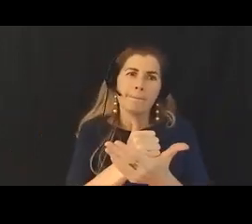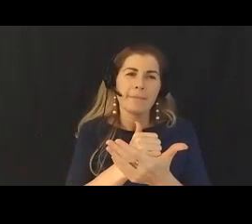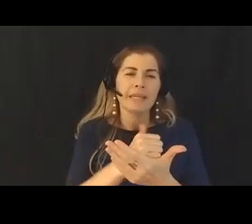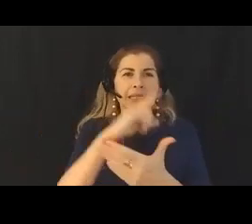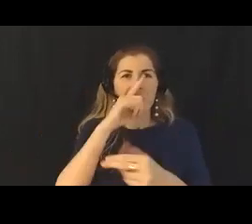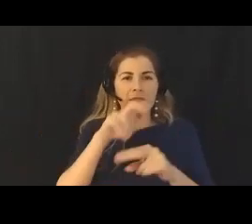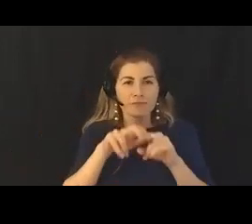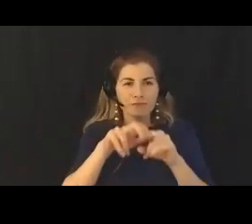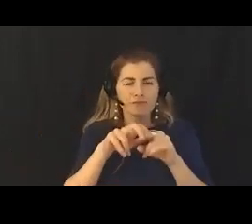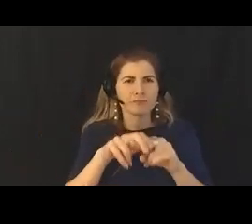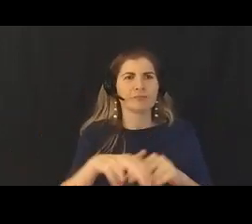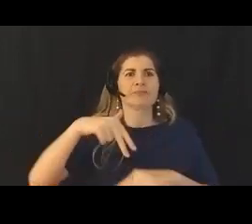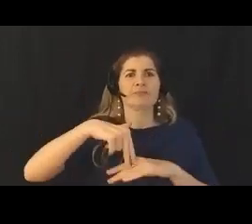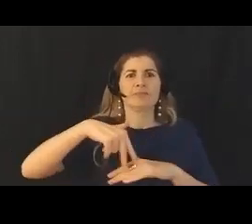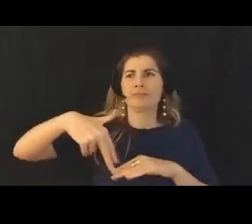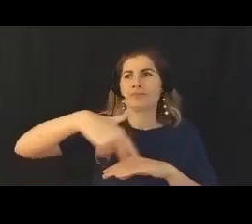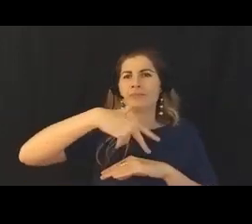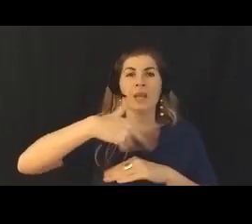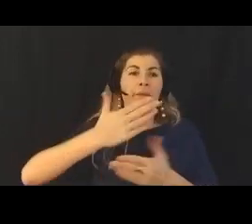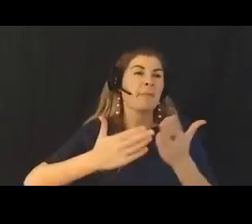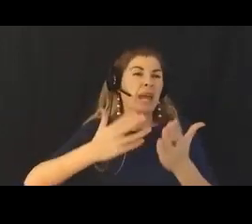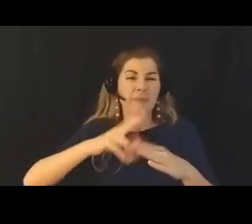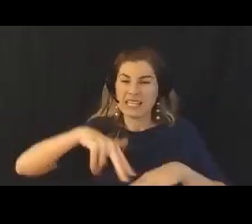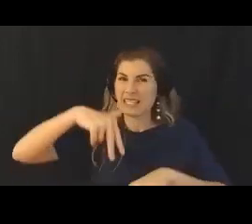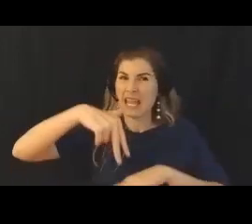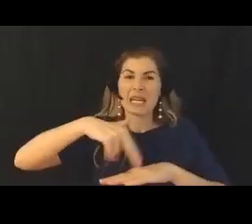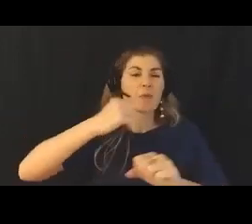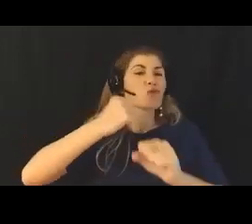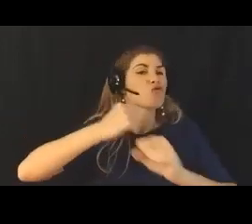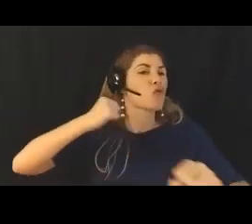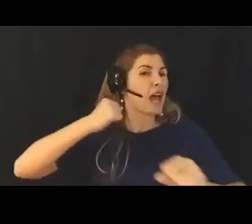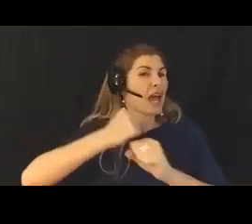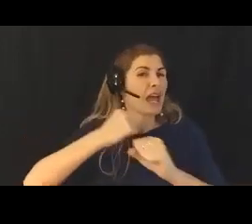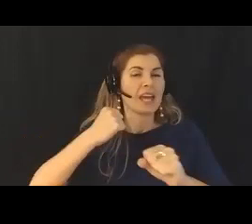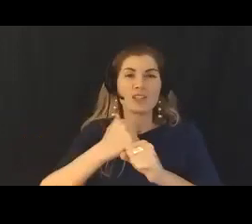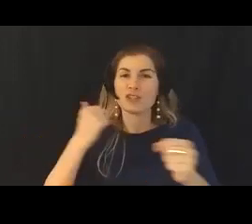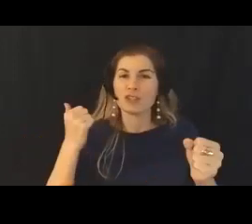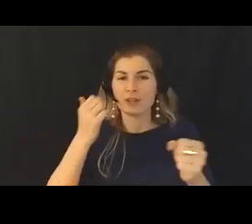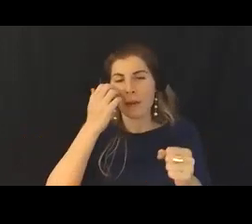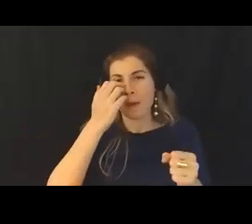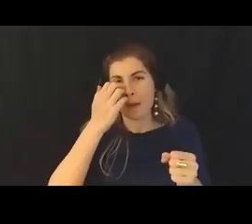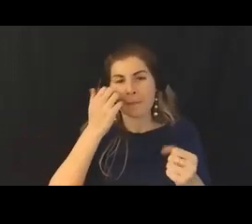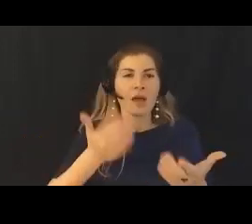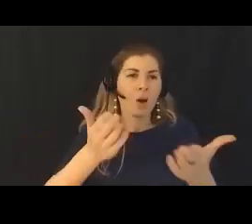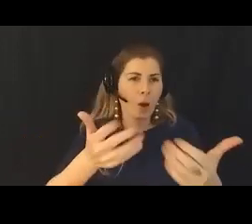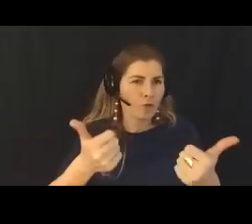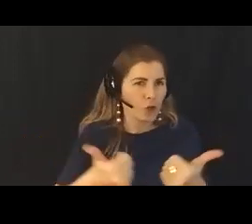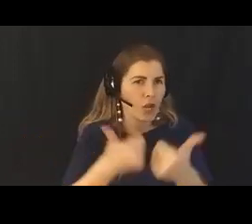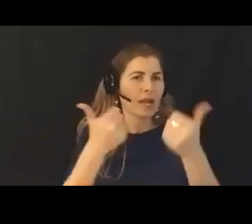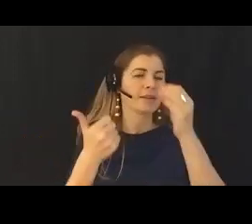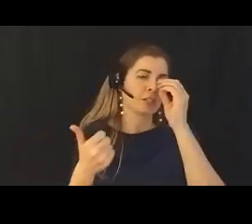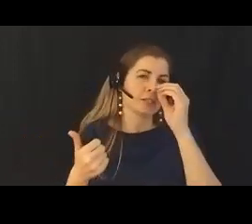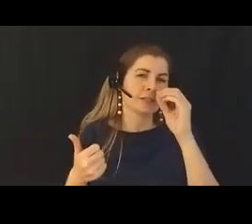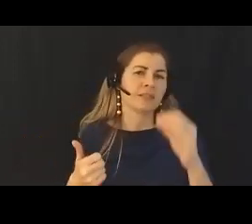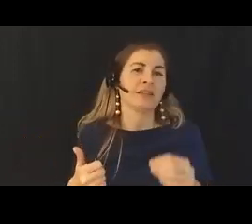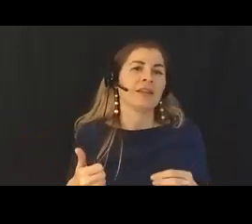seats, getting participants to stand up, even if it's a basic stretch warm up at the beginning, offering challenges like I did today.